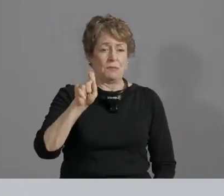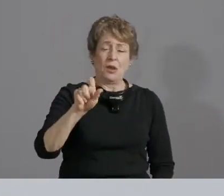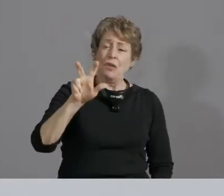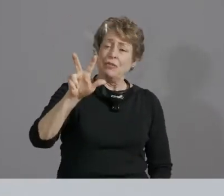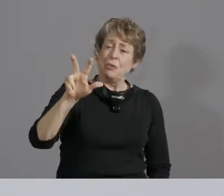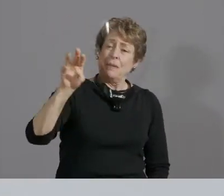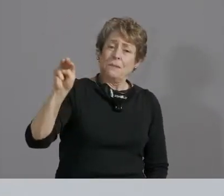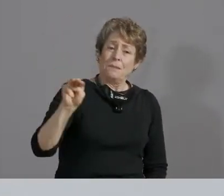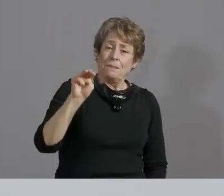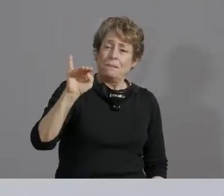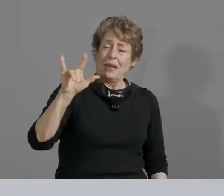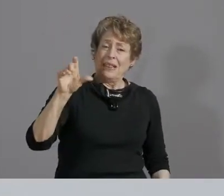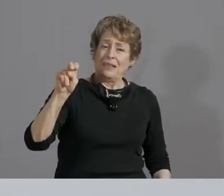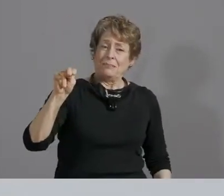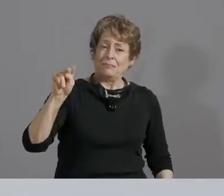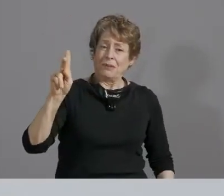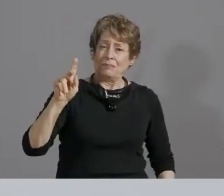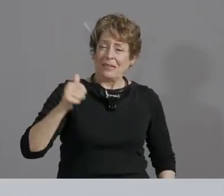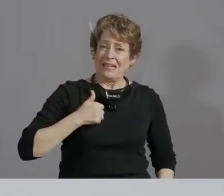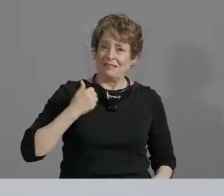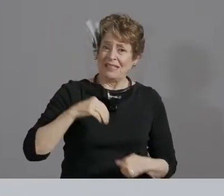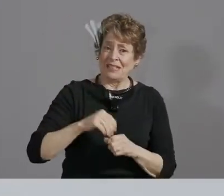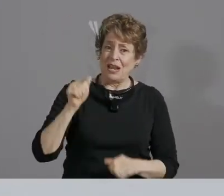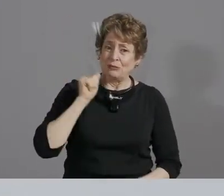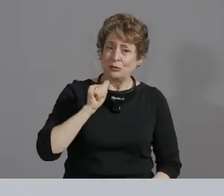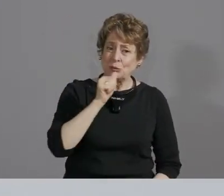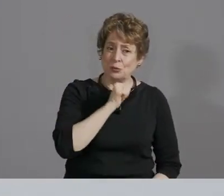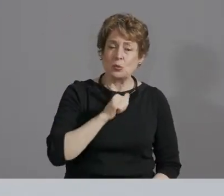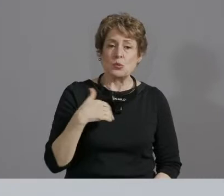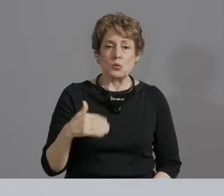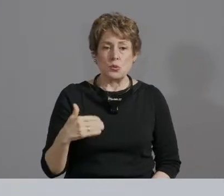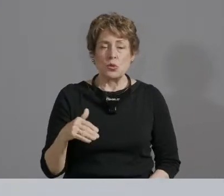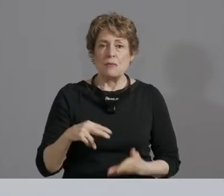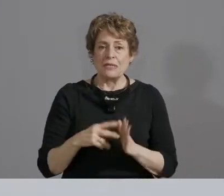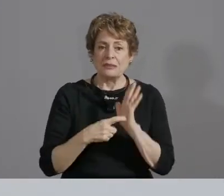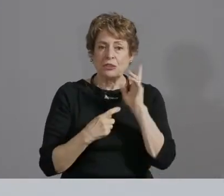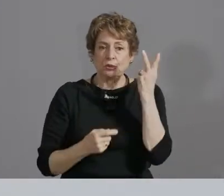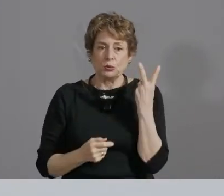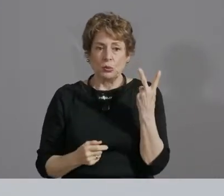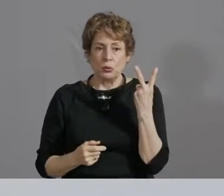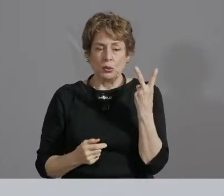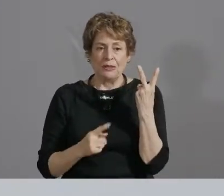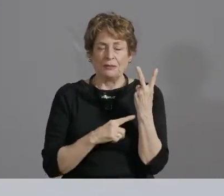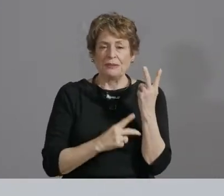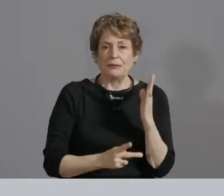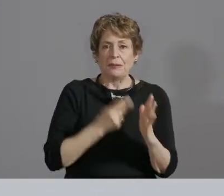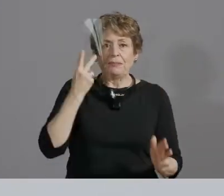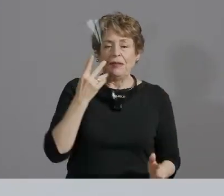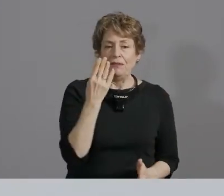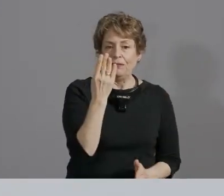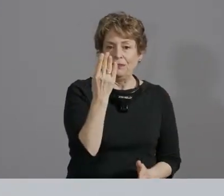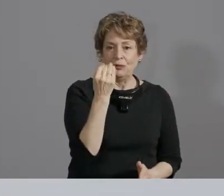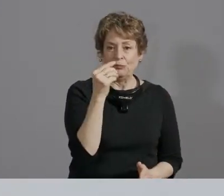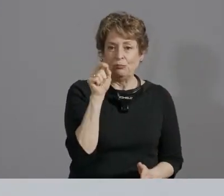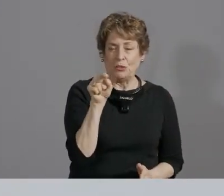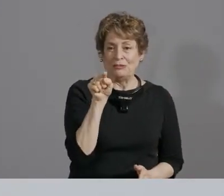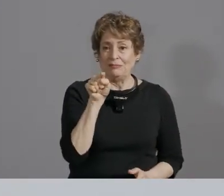each of those. So it'd be about 14.6 million doses that we would need. However, we know that we're